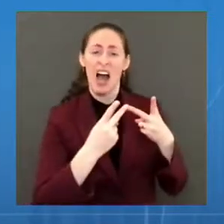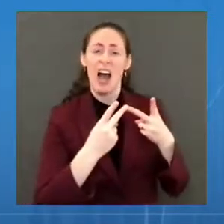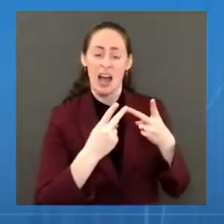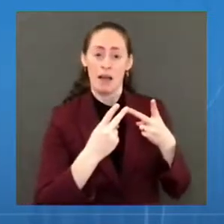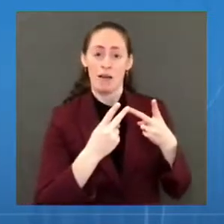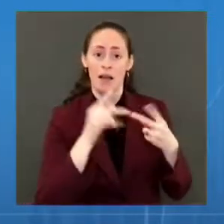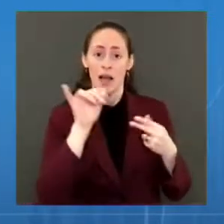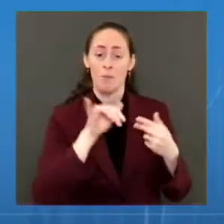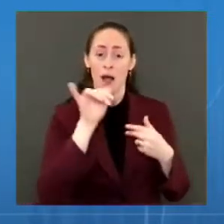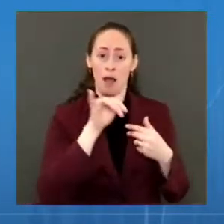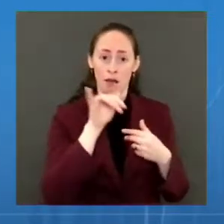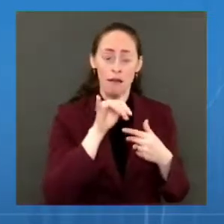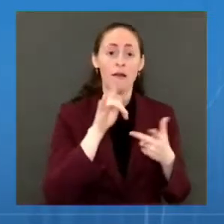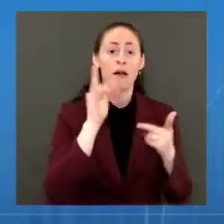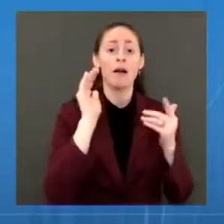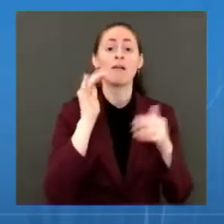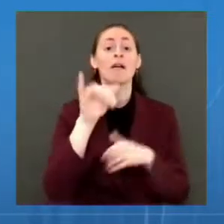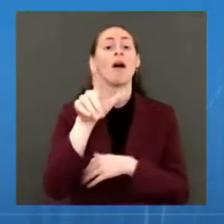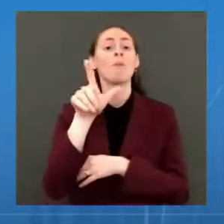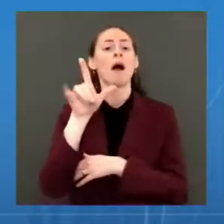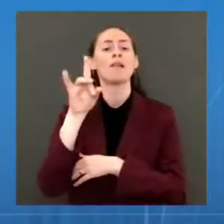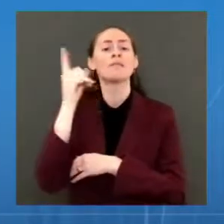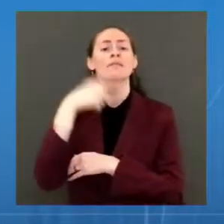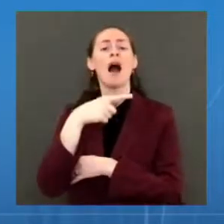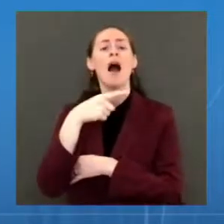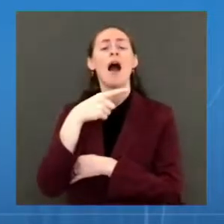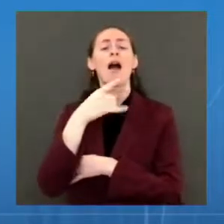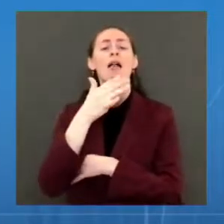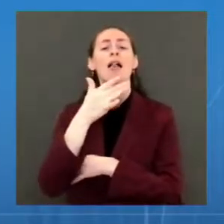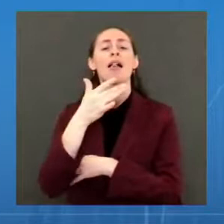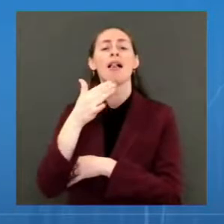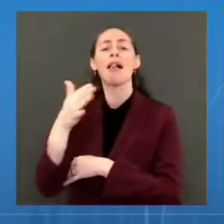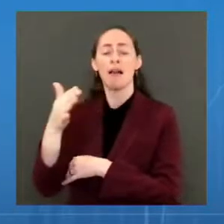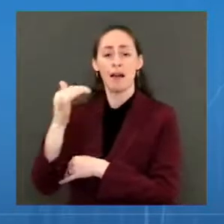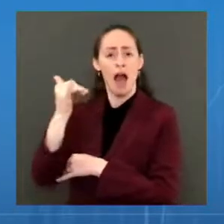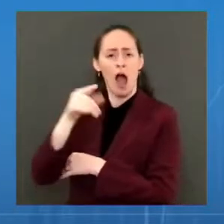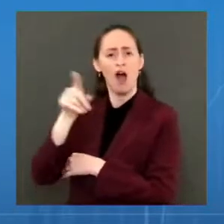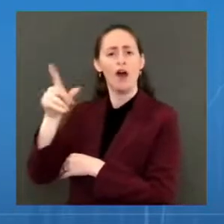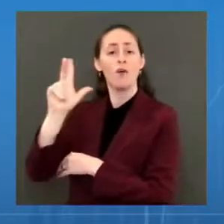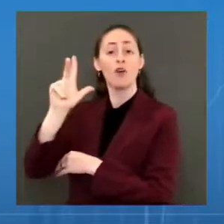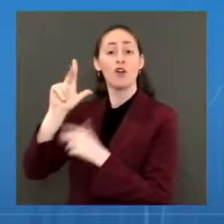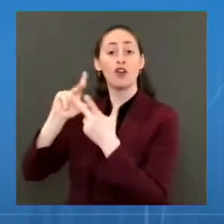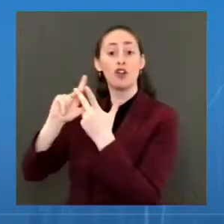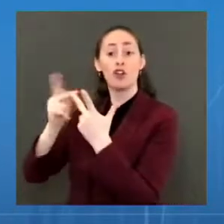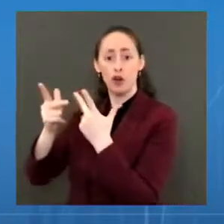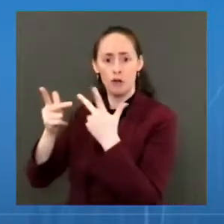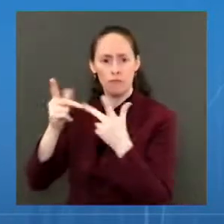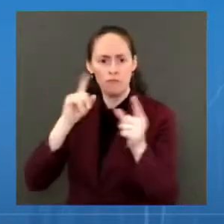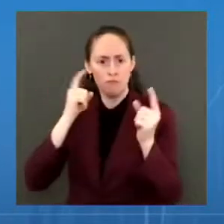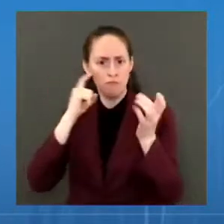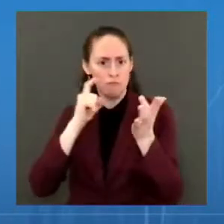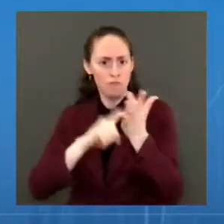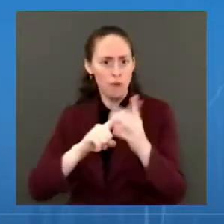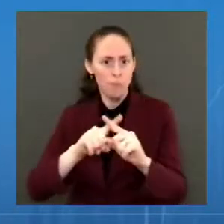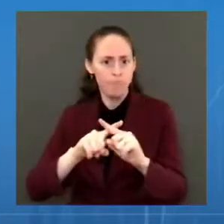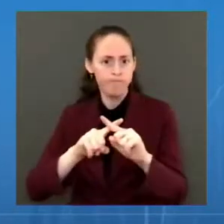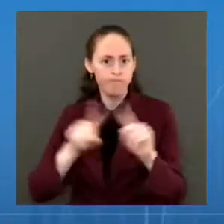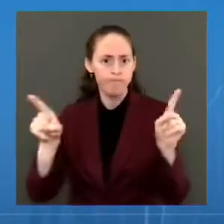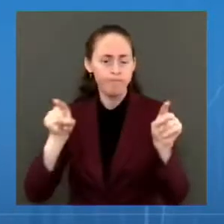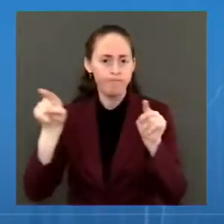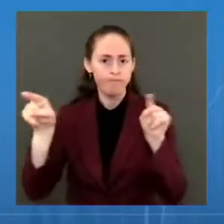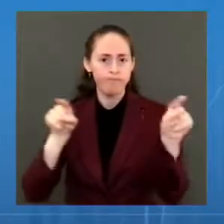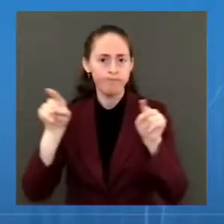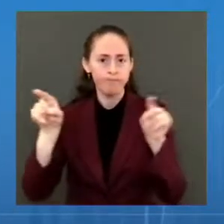the third dose, and look at the difference. In younger people, it goes from 55 to